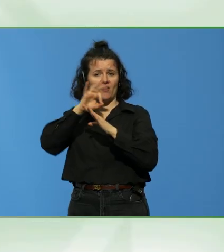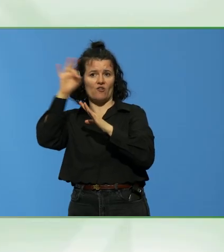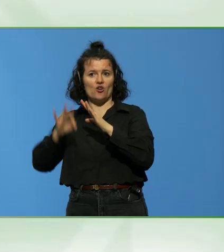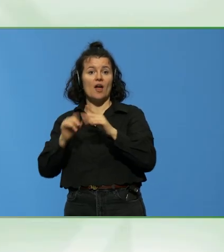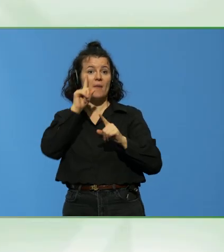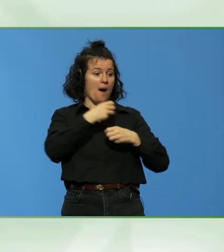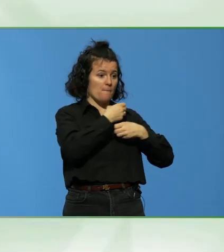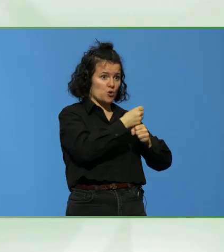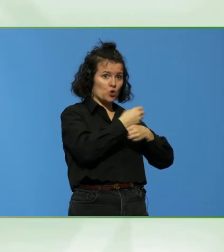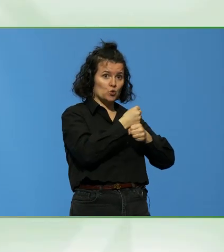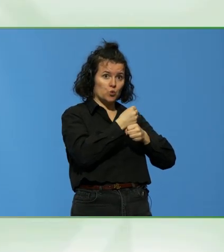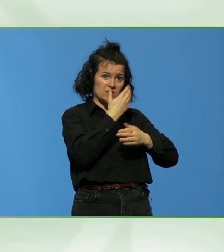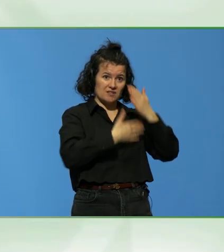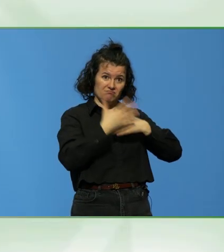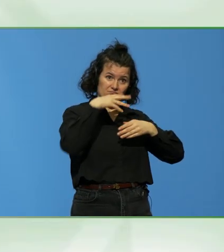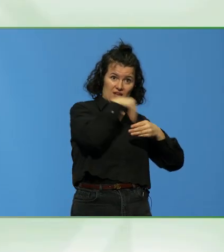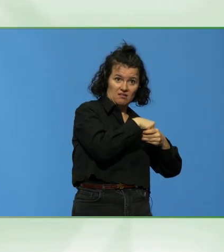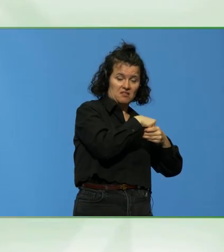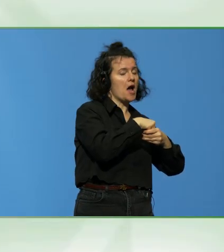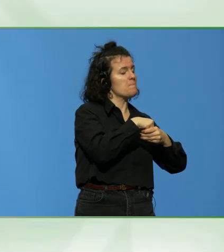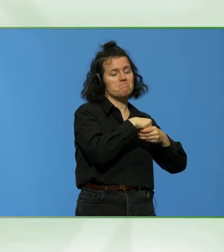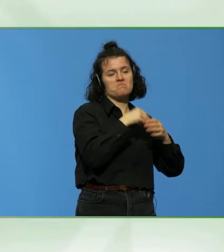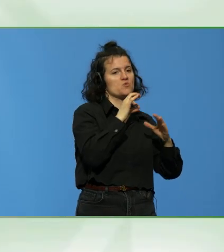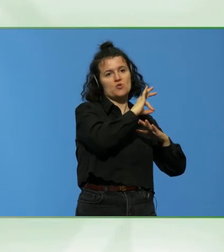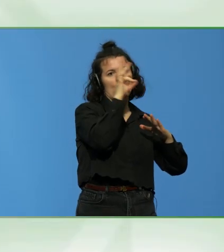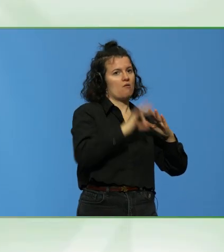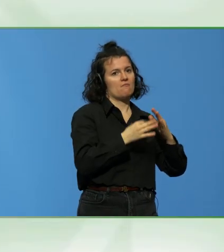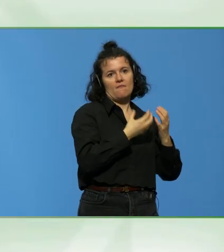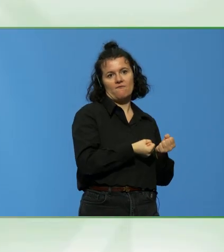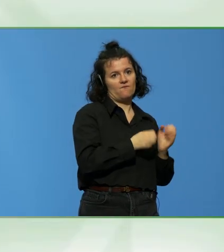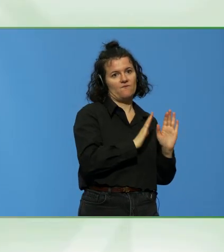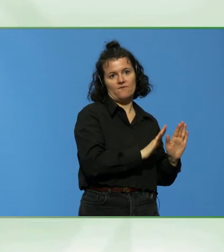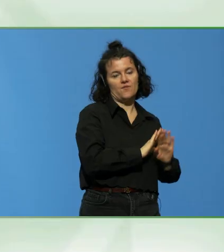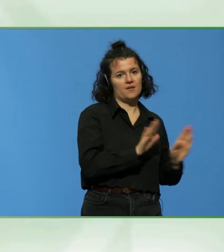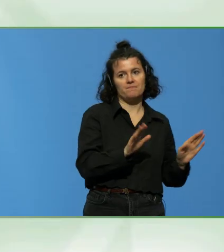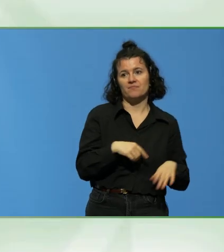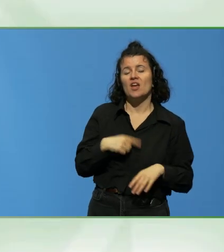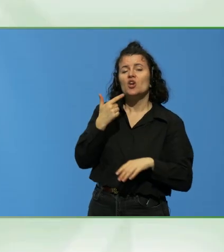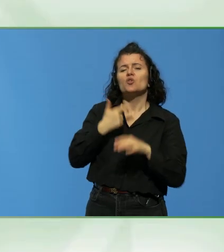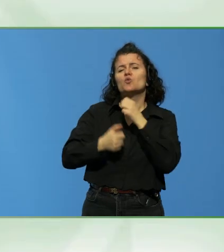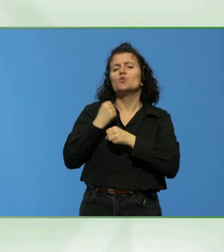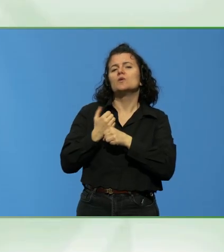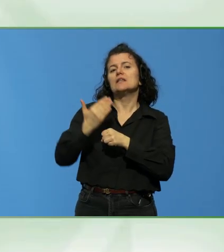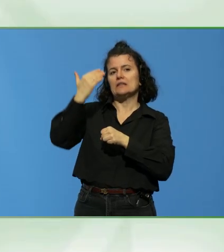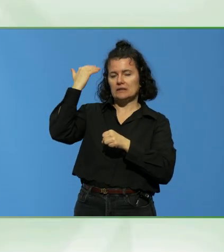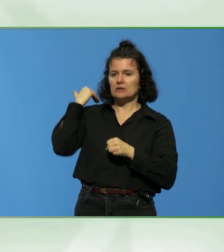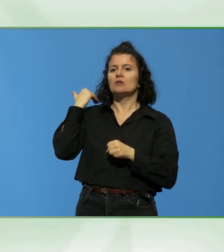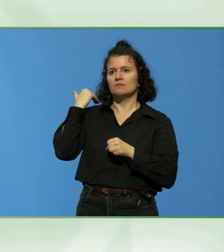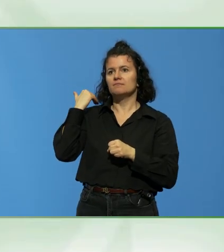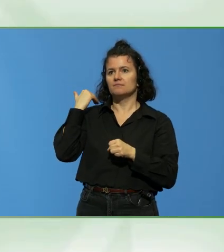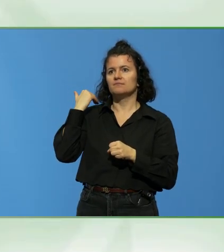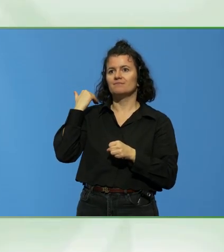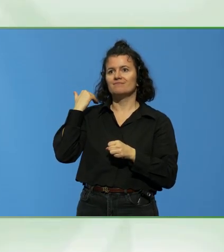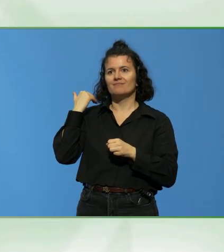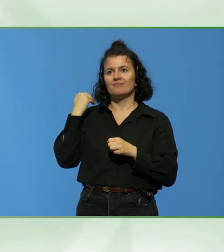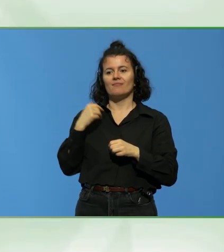two examples. We started 2 years ago. It has been an idea from my